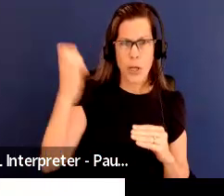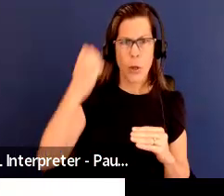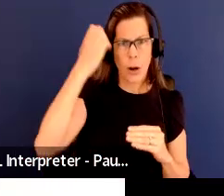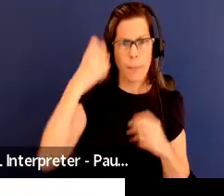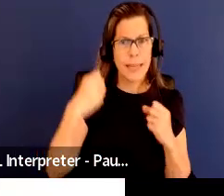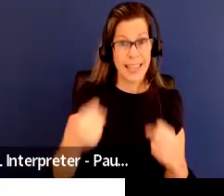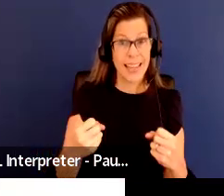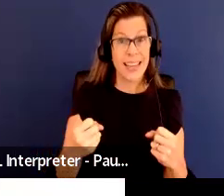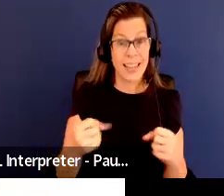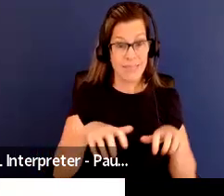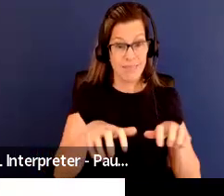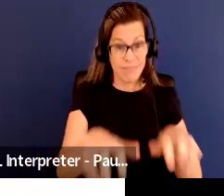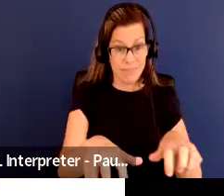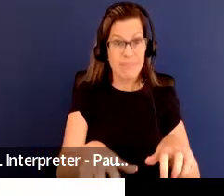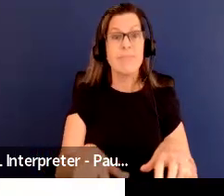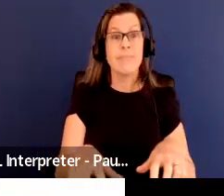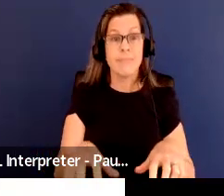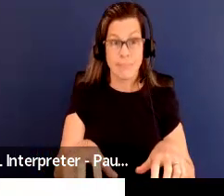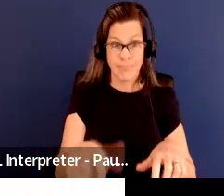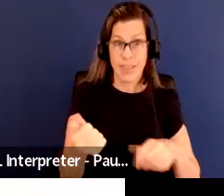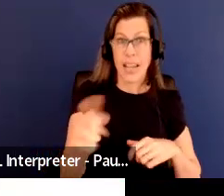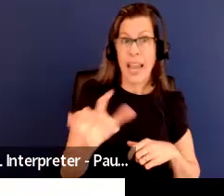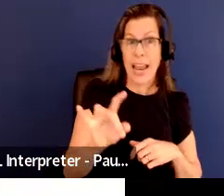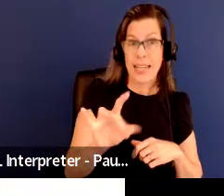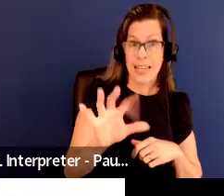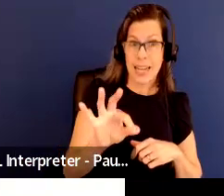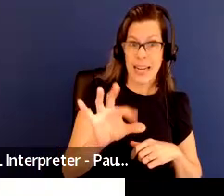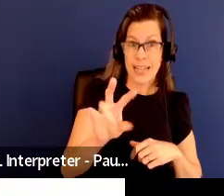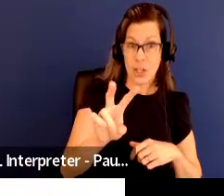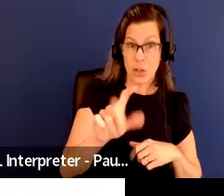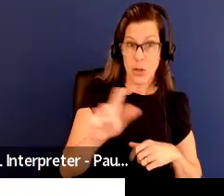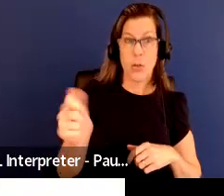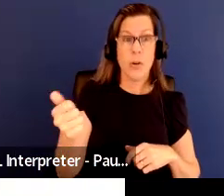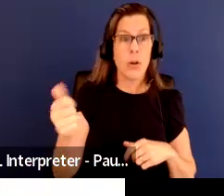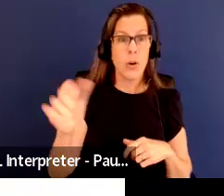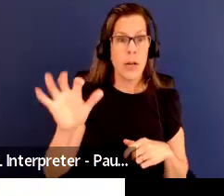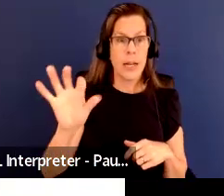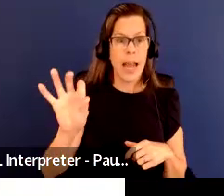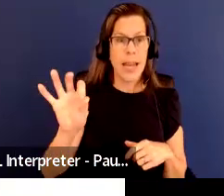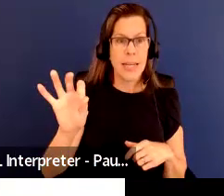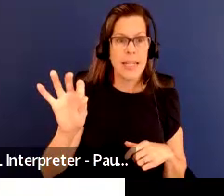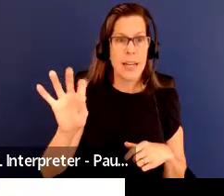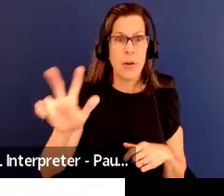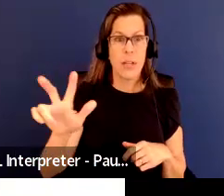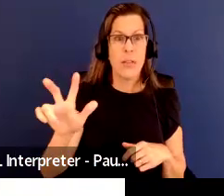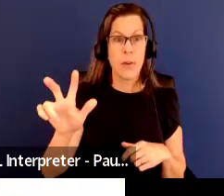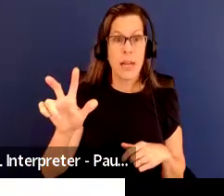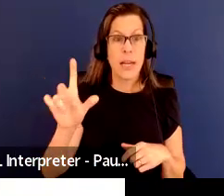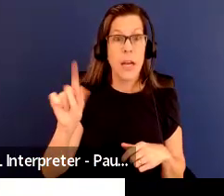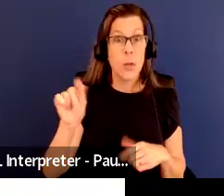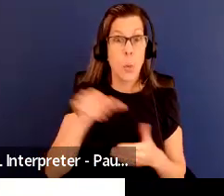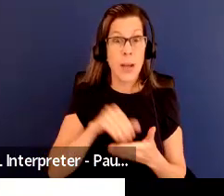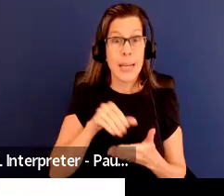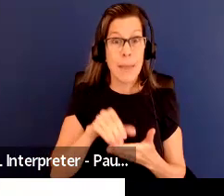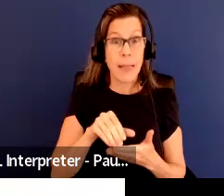and that they stay open from 1892 to 1943, where 20 million immigrants are processed through